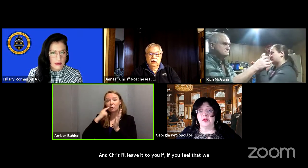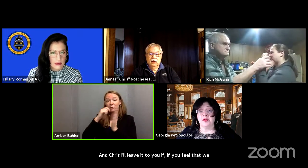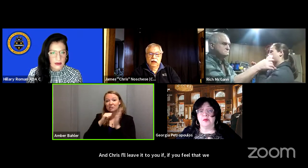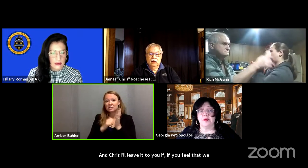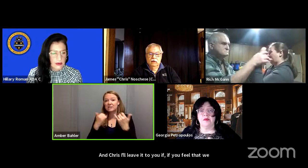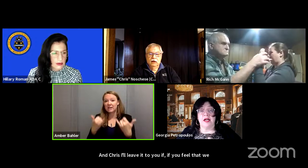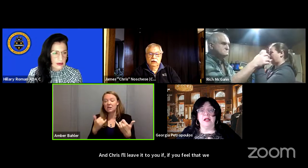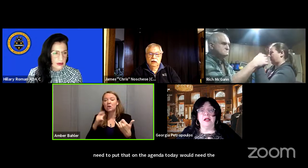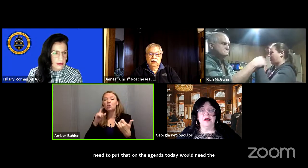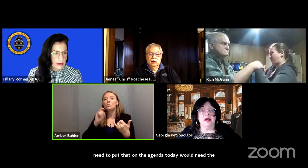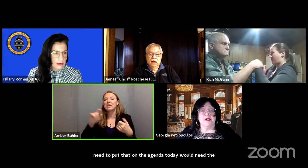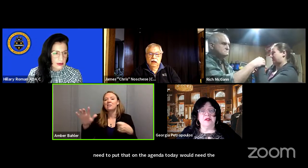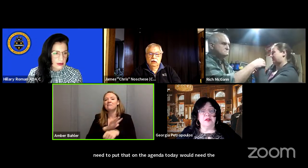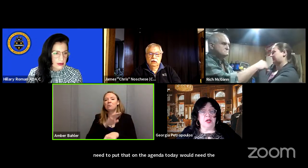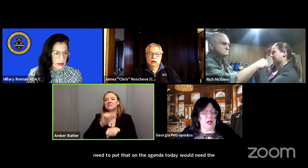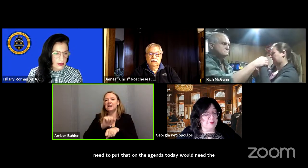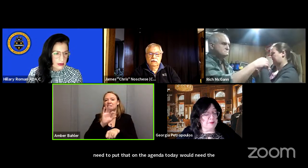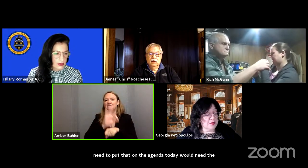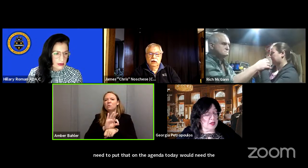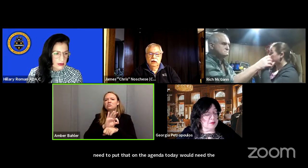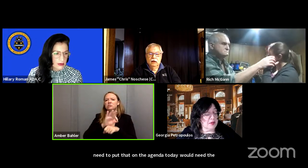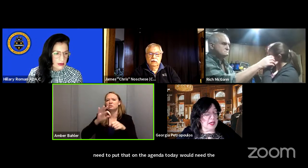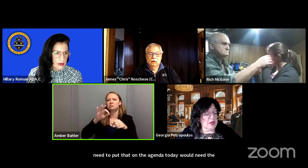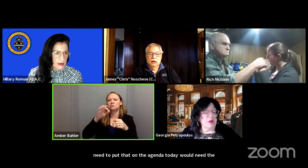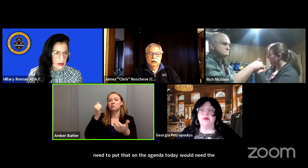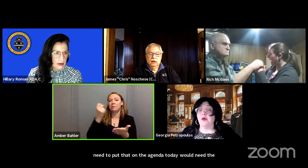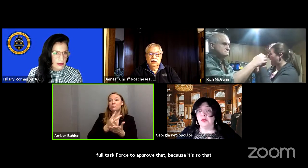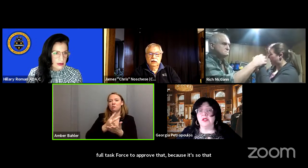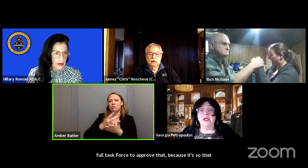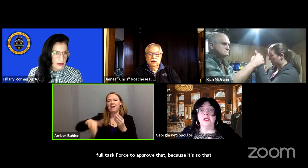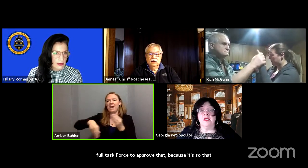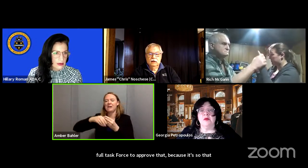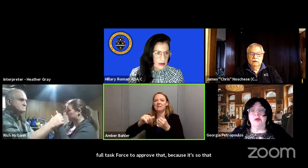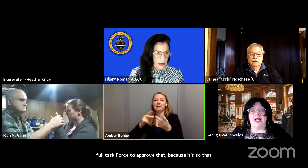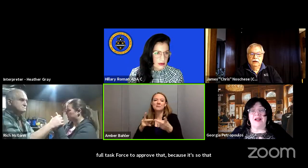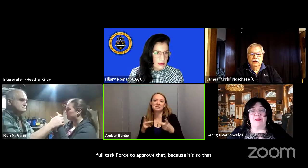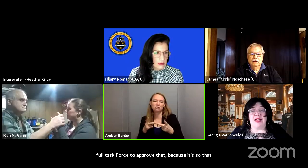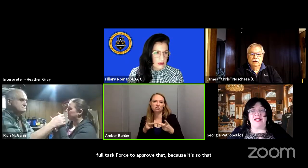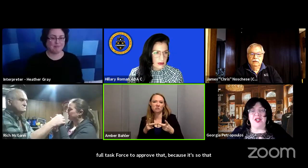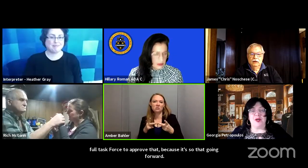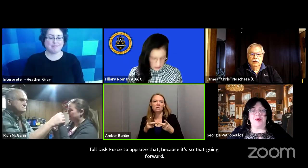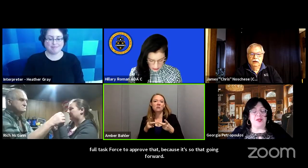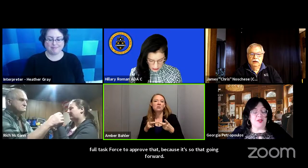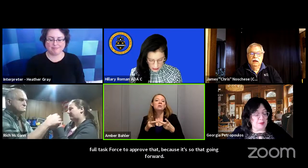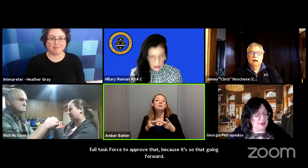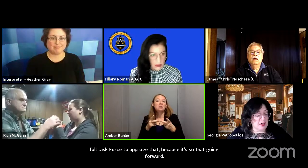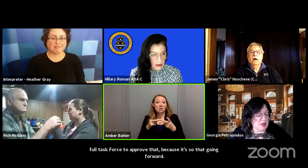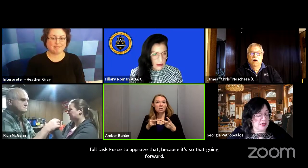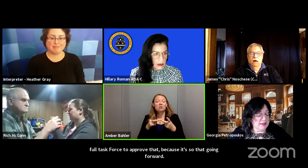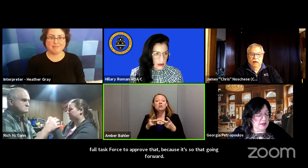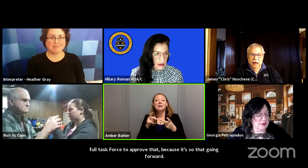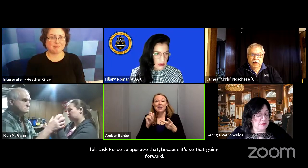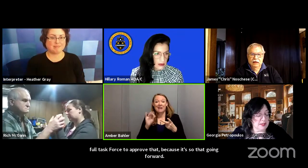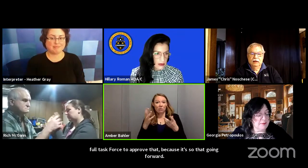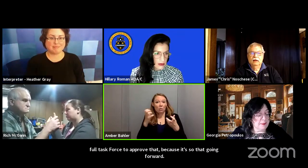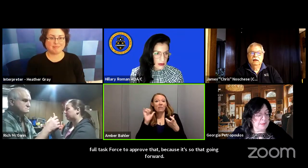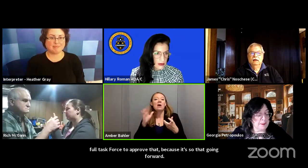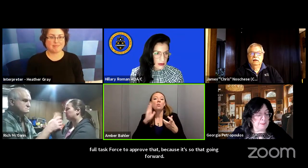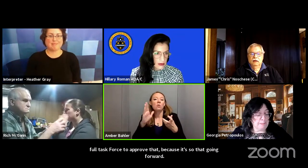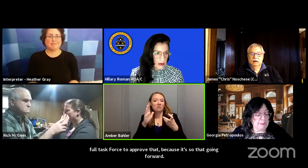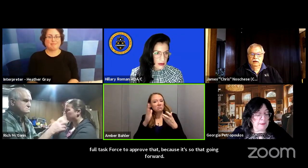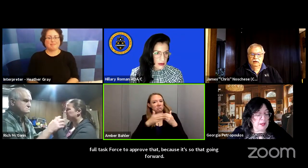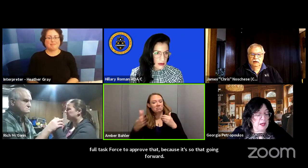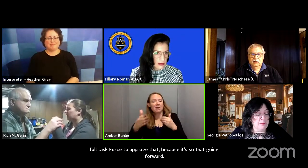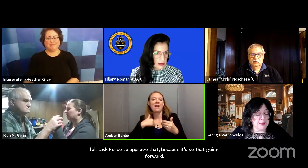full task force to approve that, because this so that going forward, we would have a past chairperson represented on the executive committee.